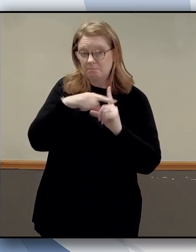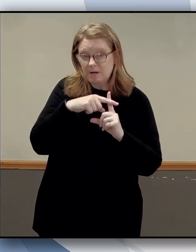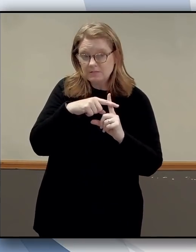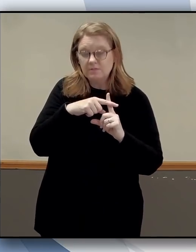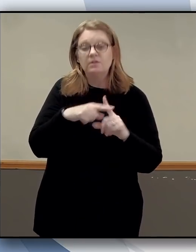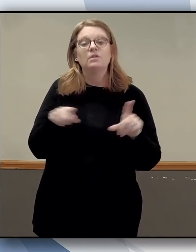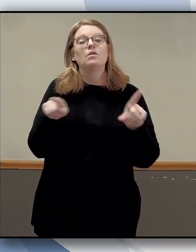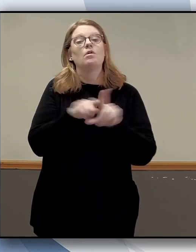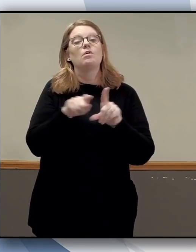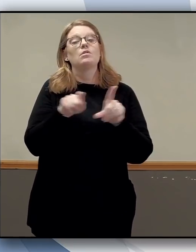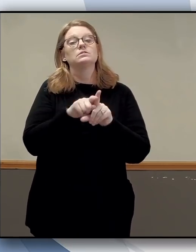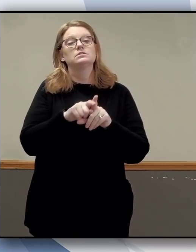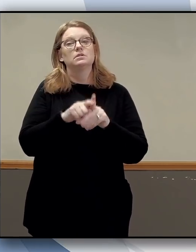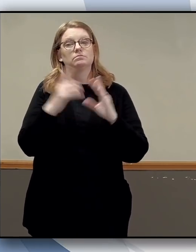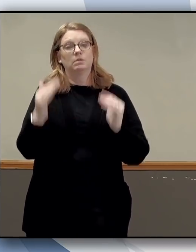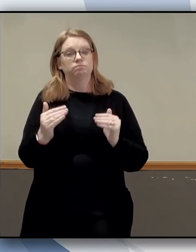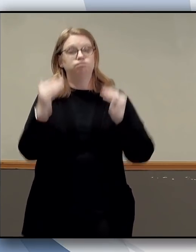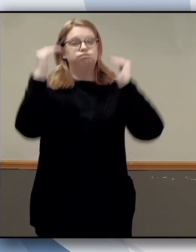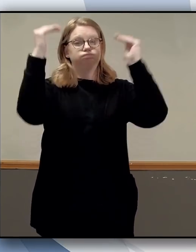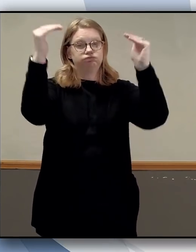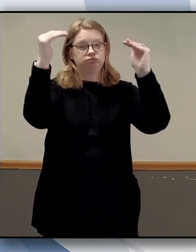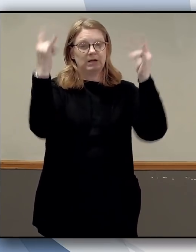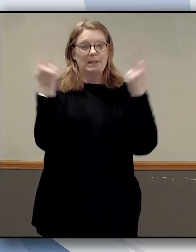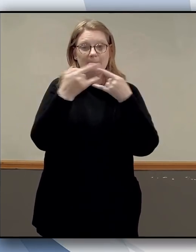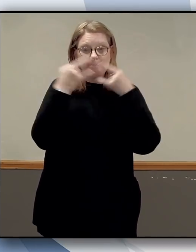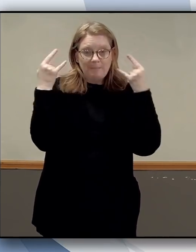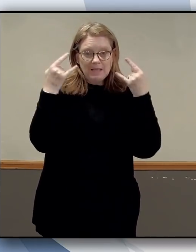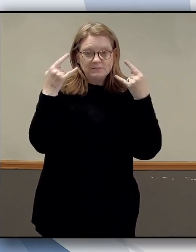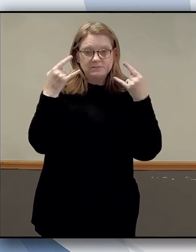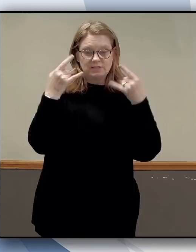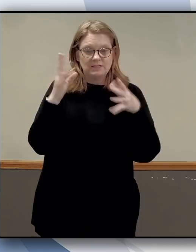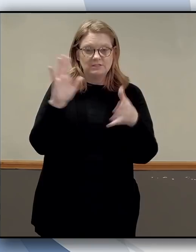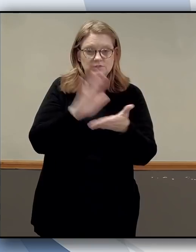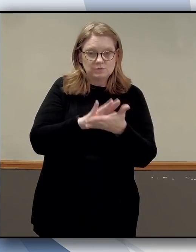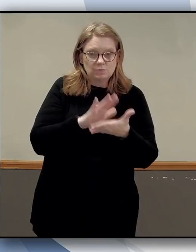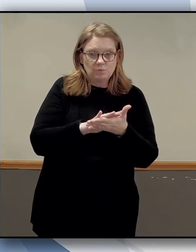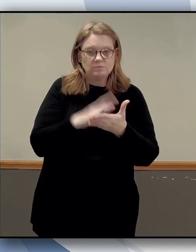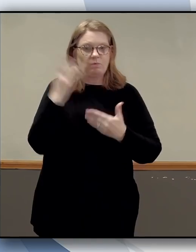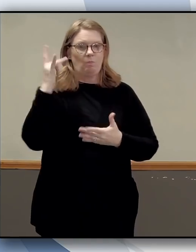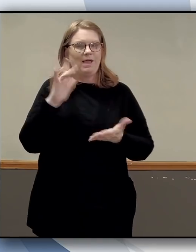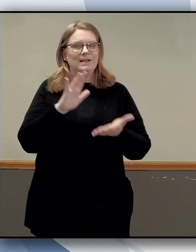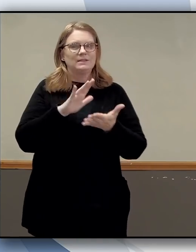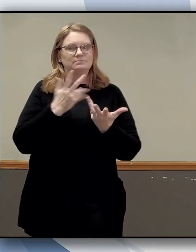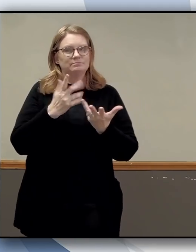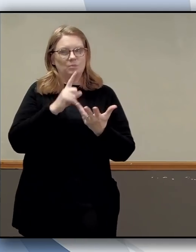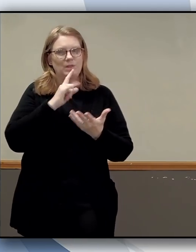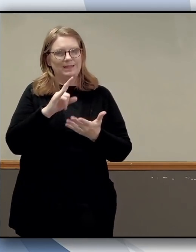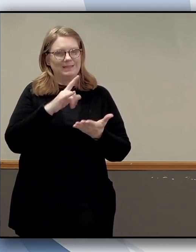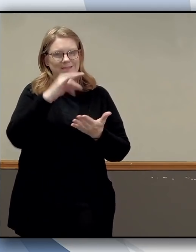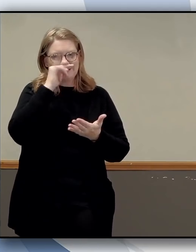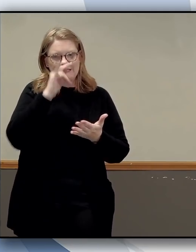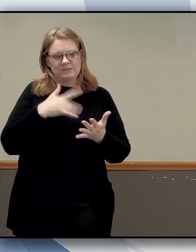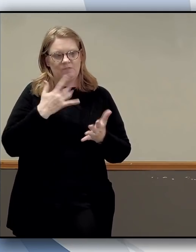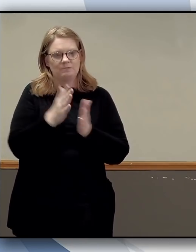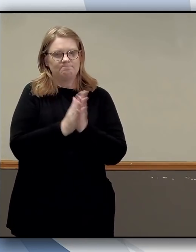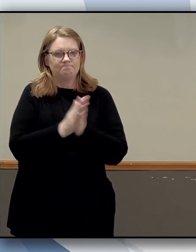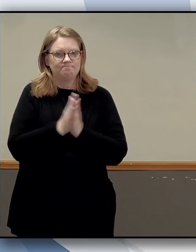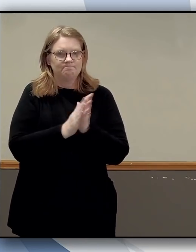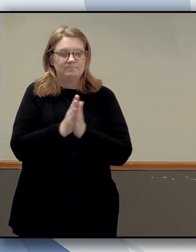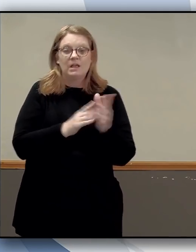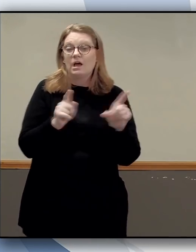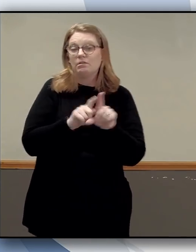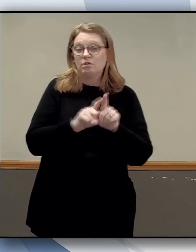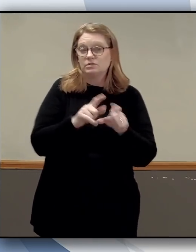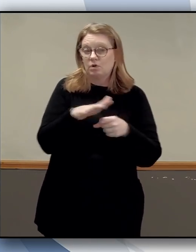uptick in mask usage in schools because now students are incentivized. We need to think think about the same kind of incentives locally for